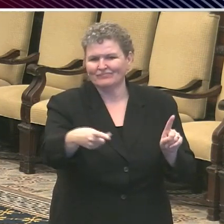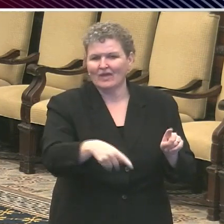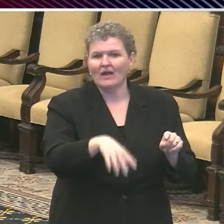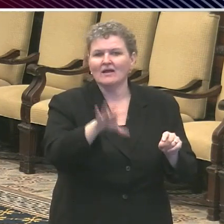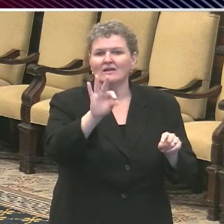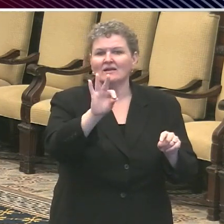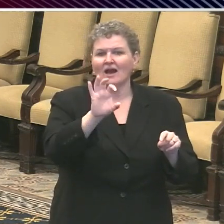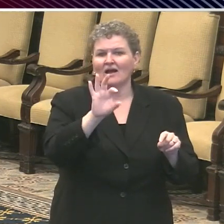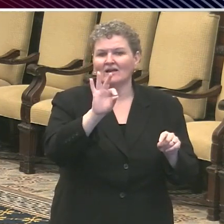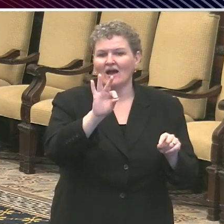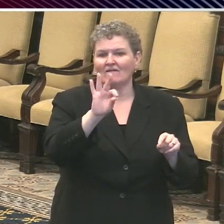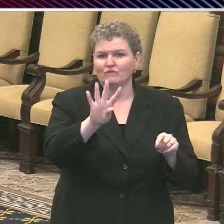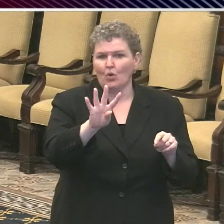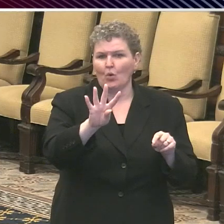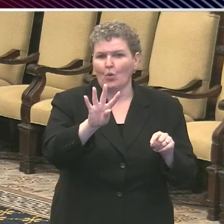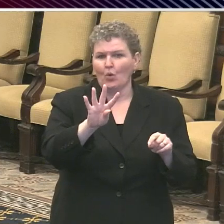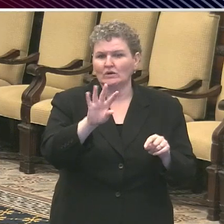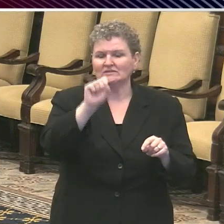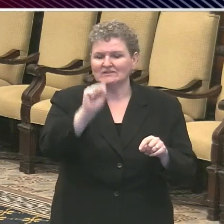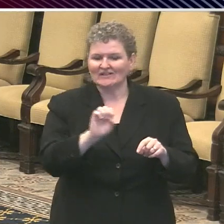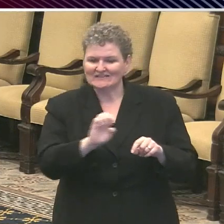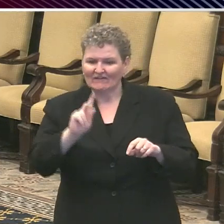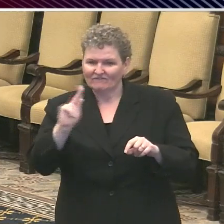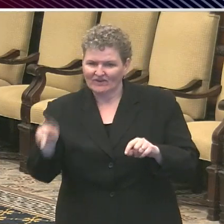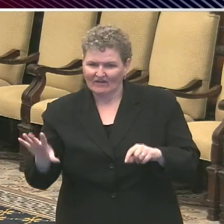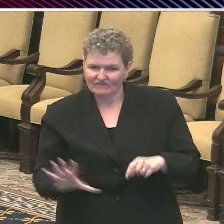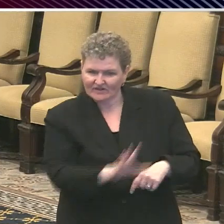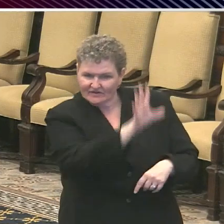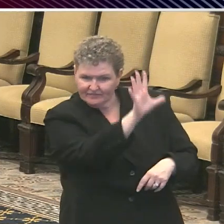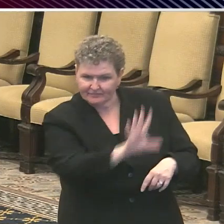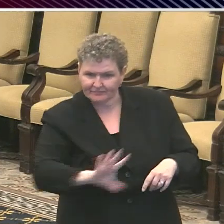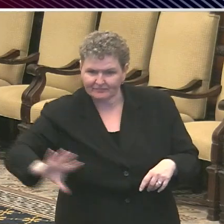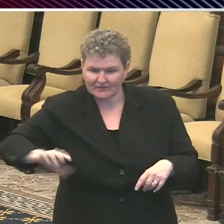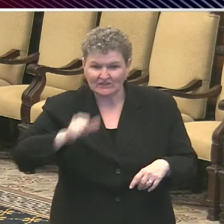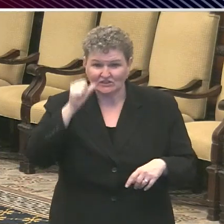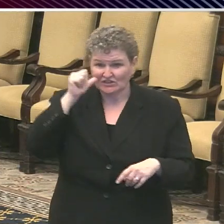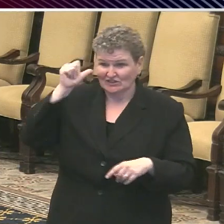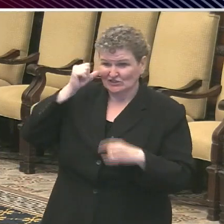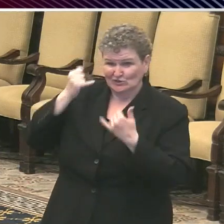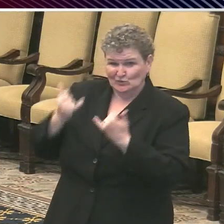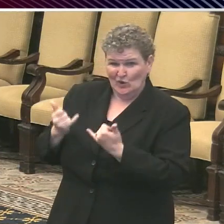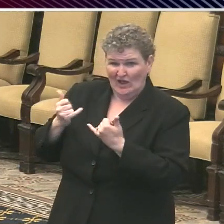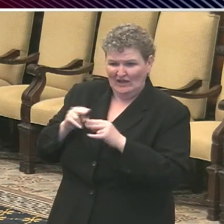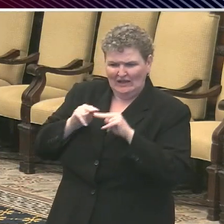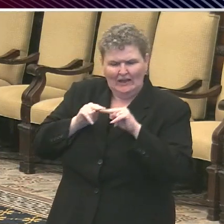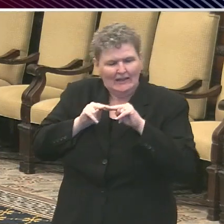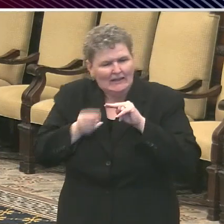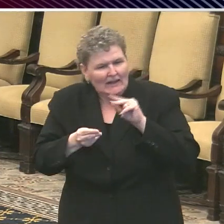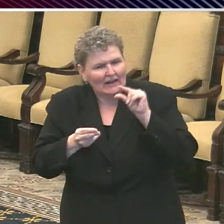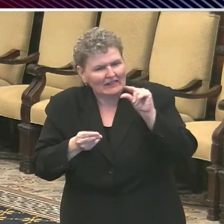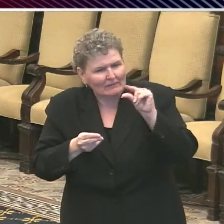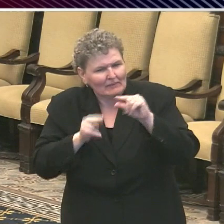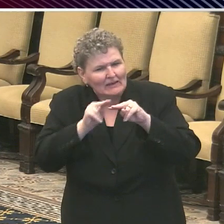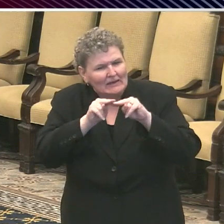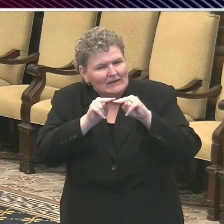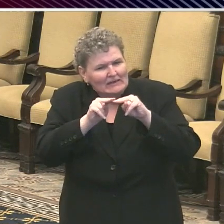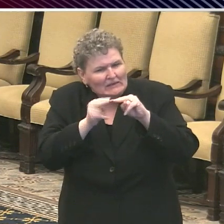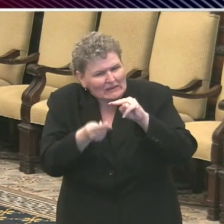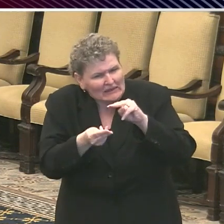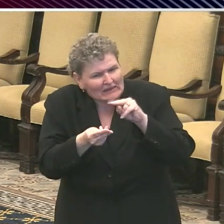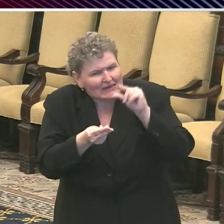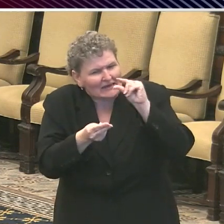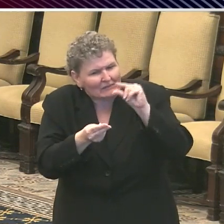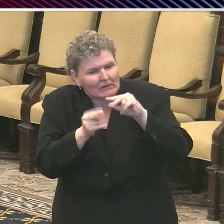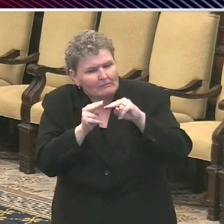region. Those numbers are a little bit increased from where we were yesterday. That was after about 3 weeks of decline. We think that there may be just a